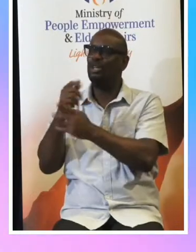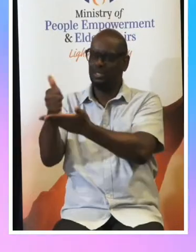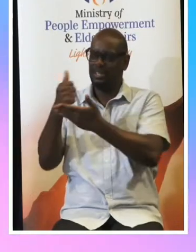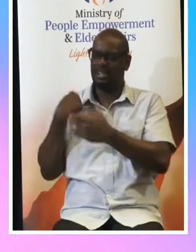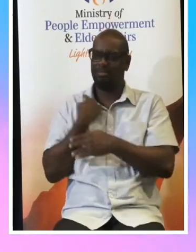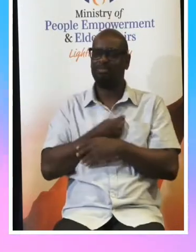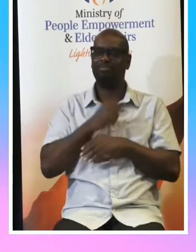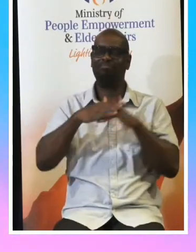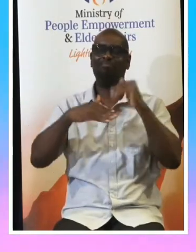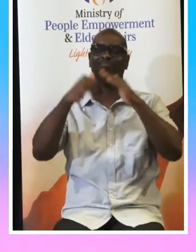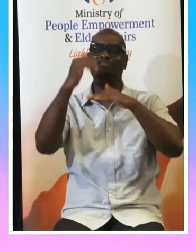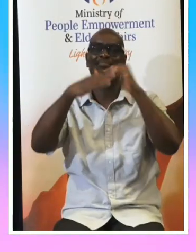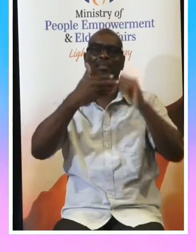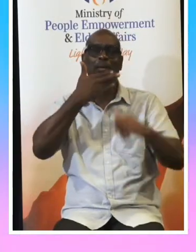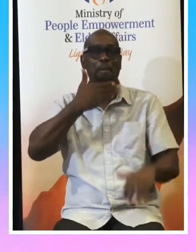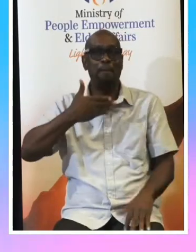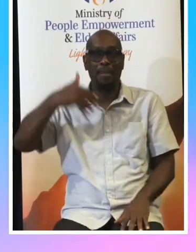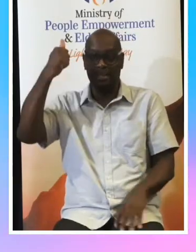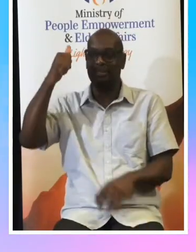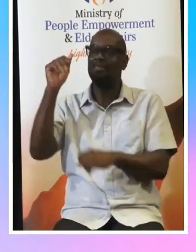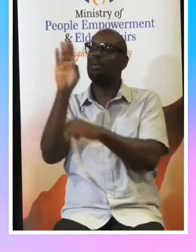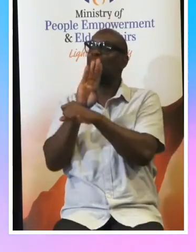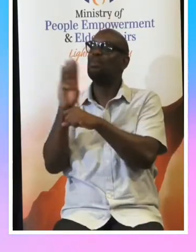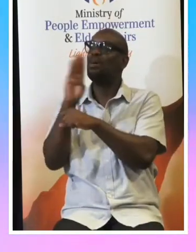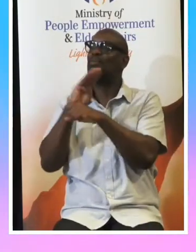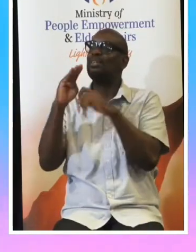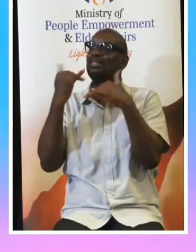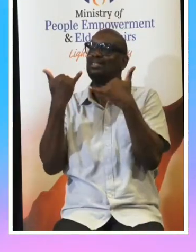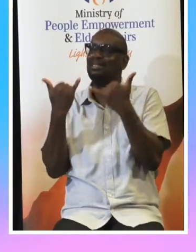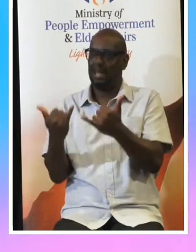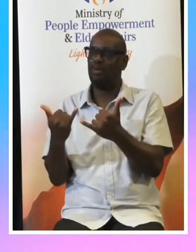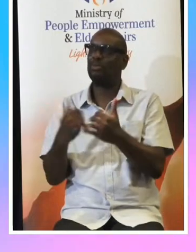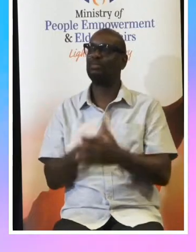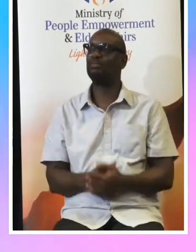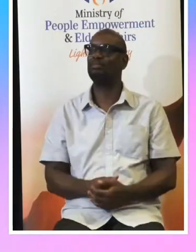now. Granny, happy birthday.